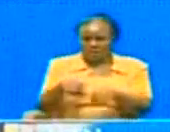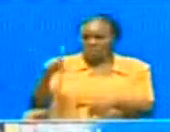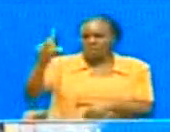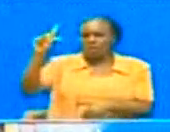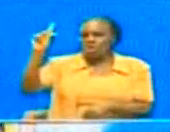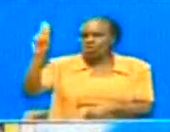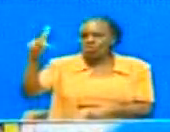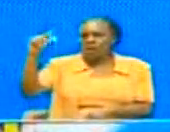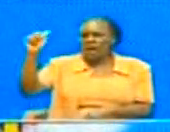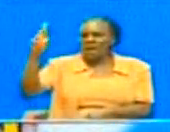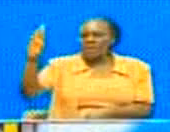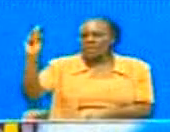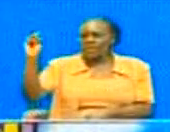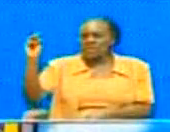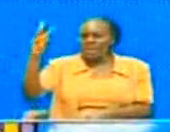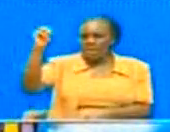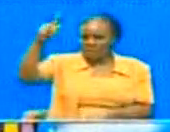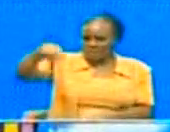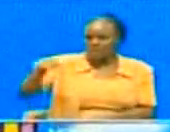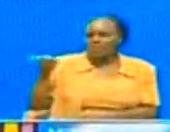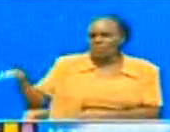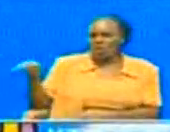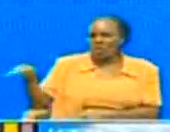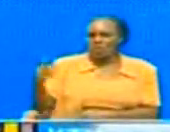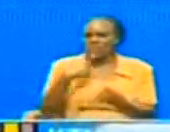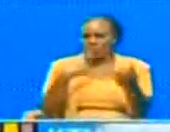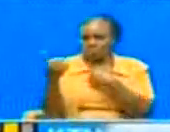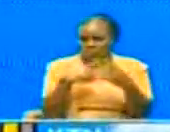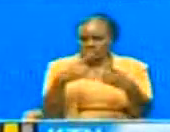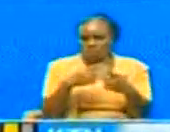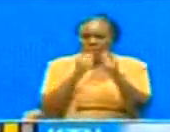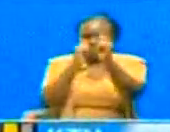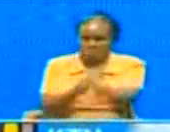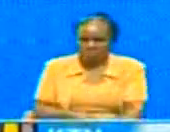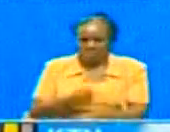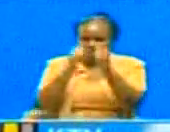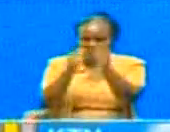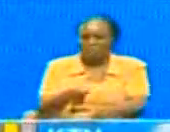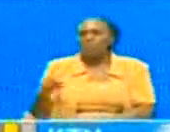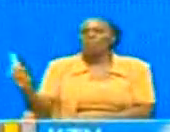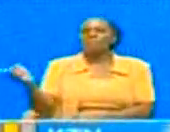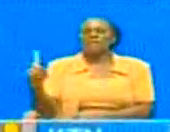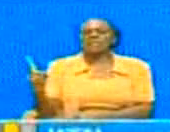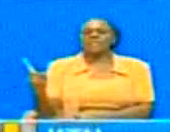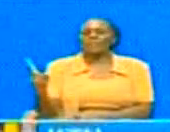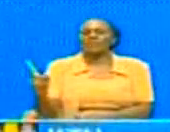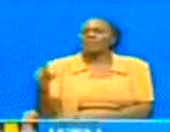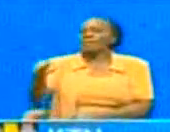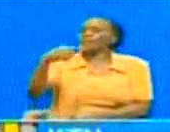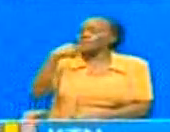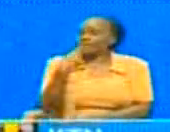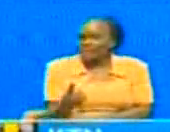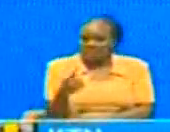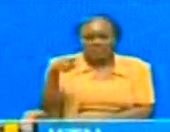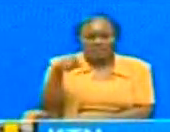of Parliament Ayub Sawula this morning testified against Agriculture Cabinet Secretary Felix Koskei. Sawula is claimed